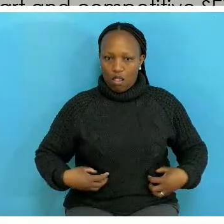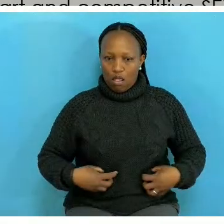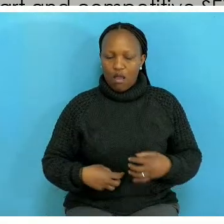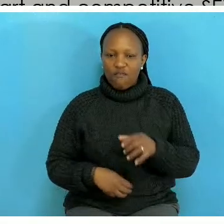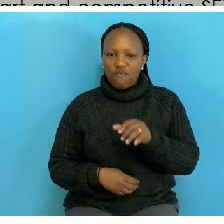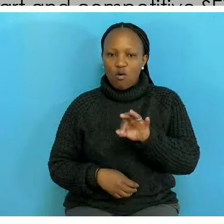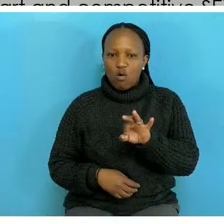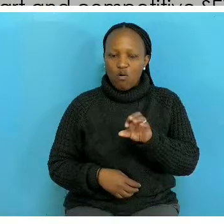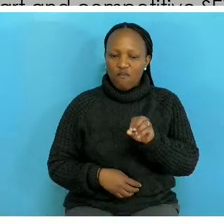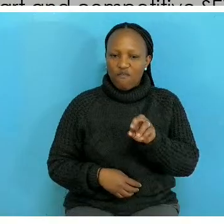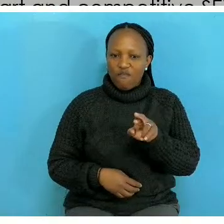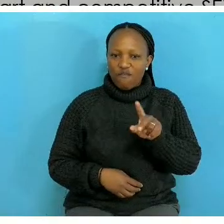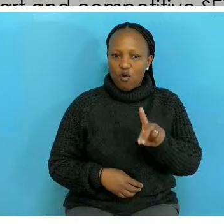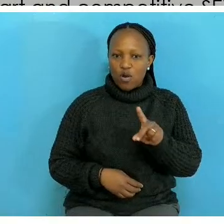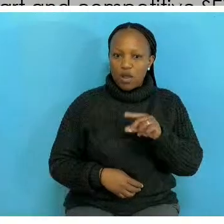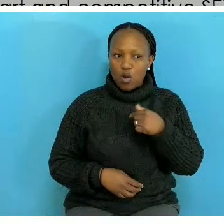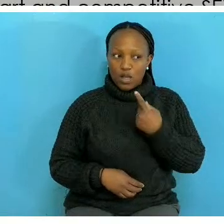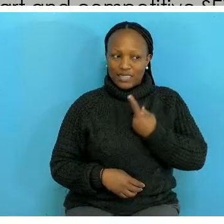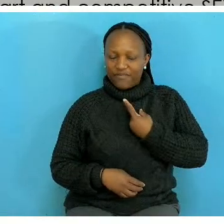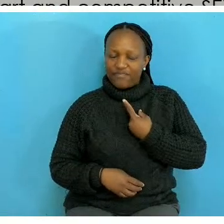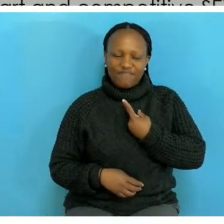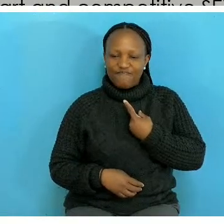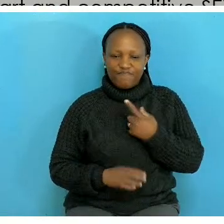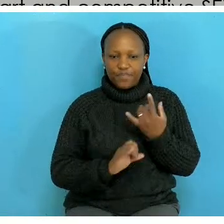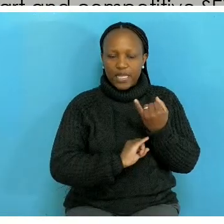but the international investors,